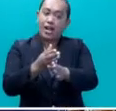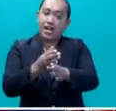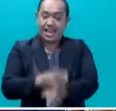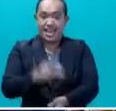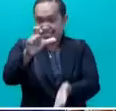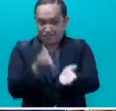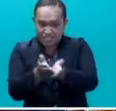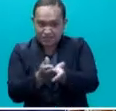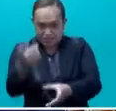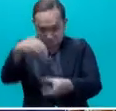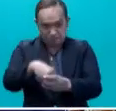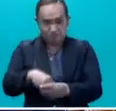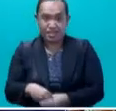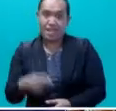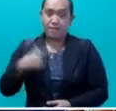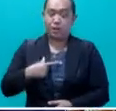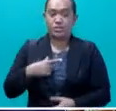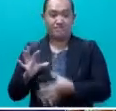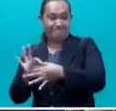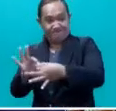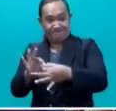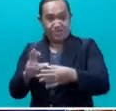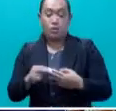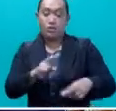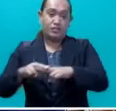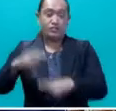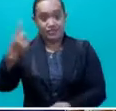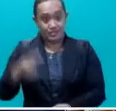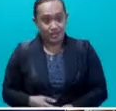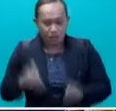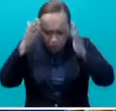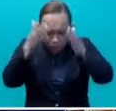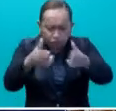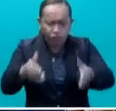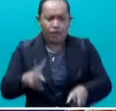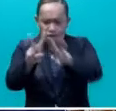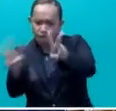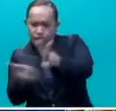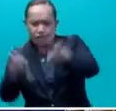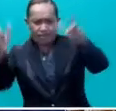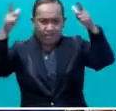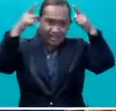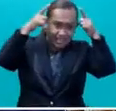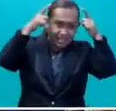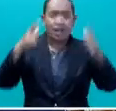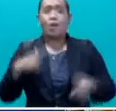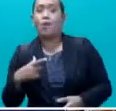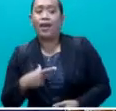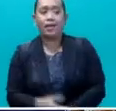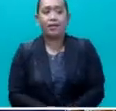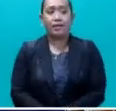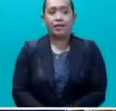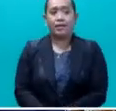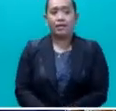sir. I mean, today is just focusing on Professor Aluania, but the problem is on it before he came. Let's